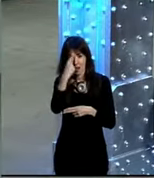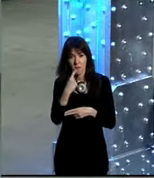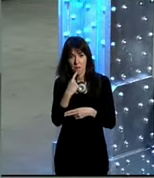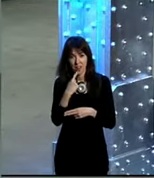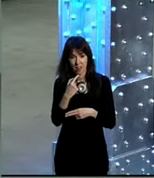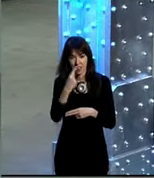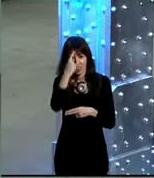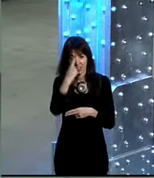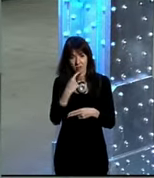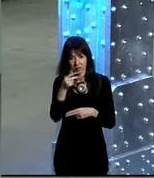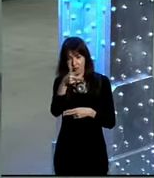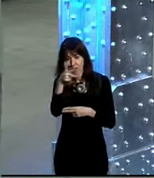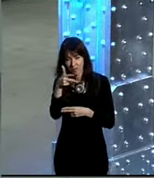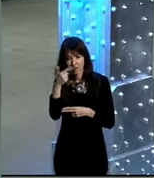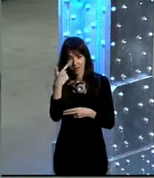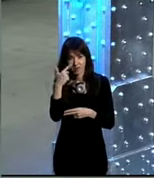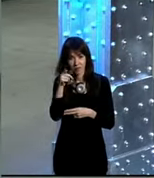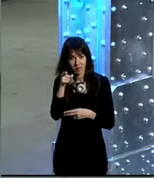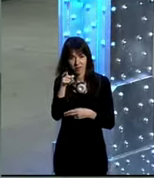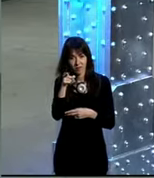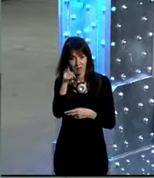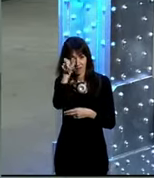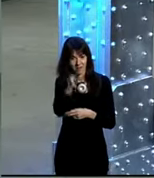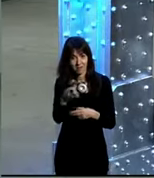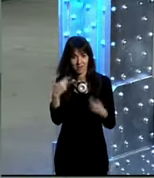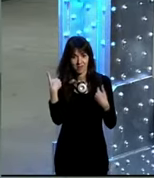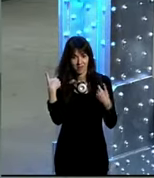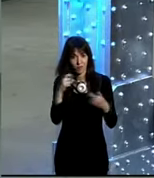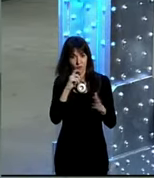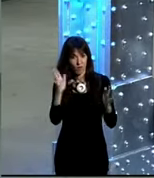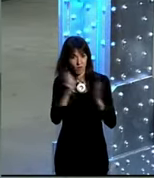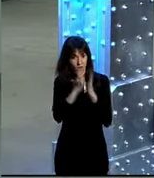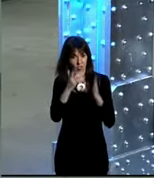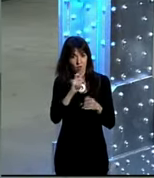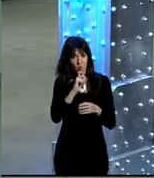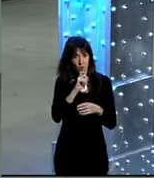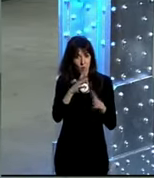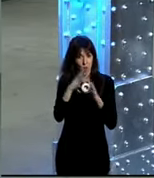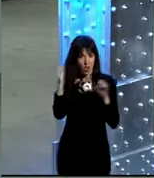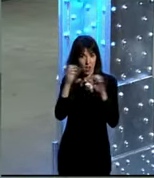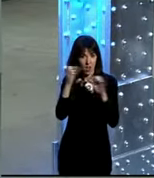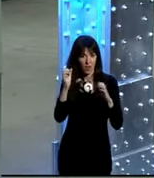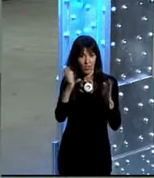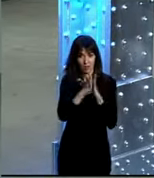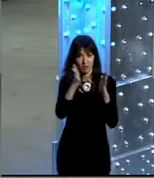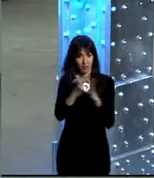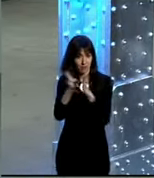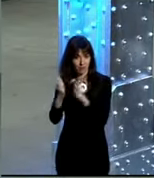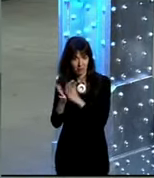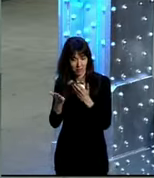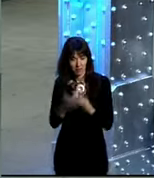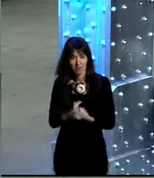and etc. and so forth. So it's all good. So basically, use the stories you have, and if you have no suitable ones, create. And when you